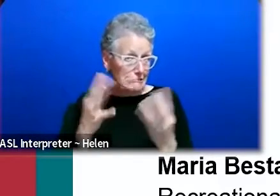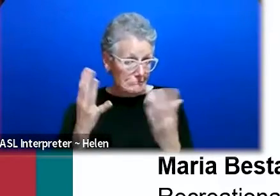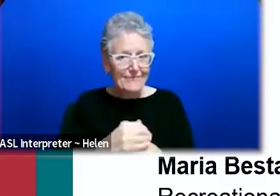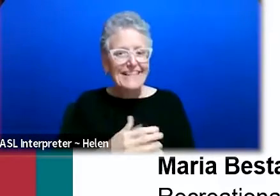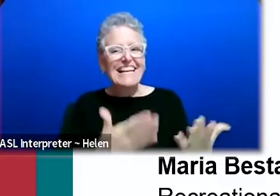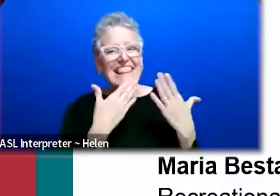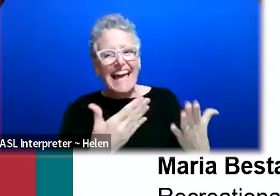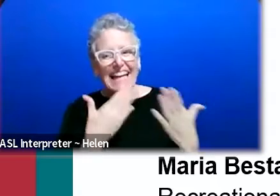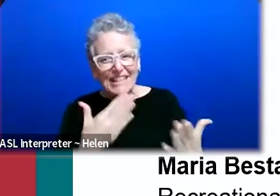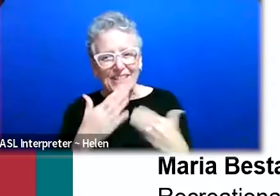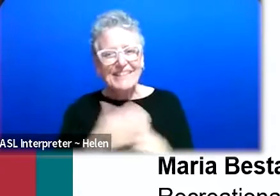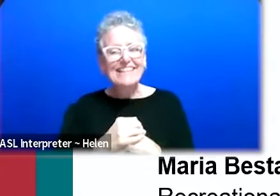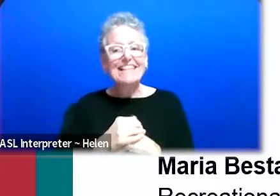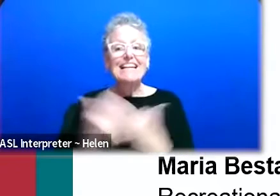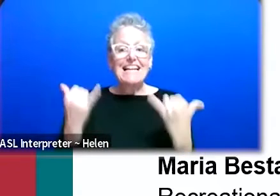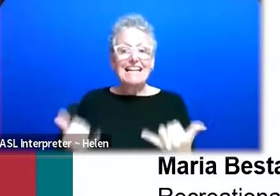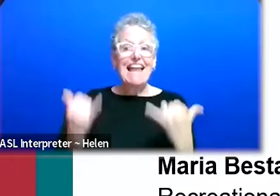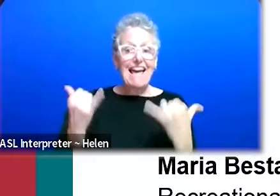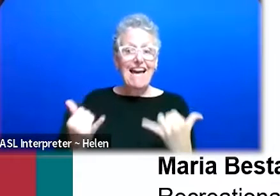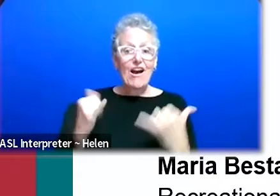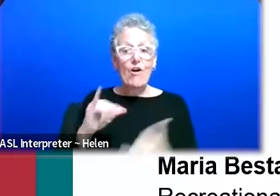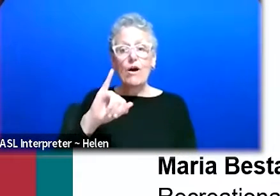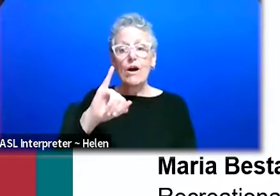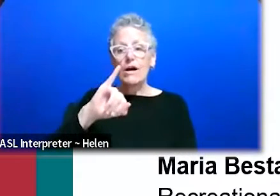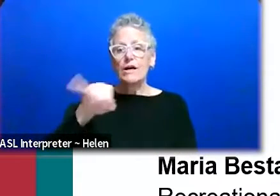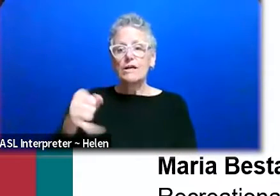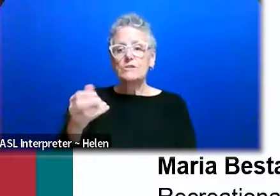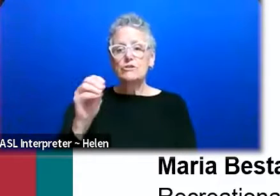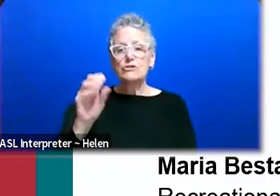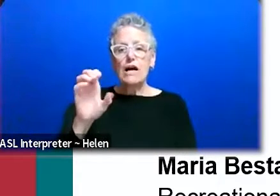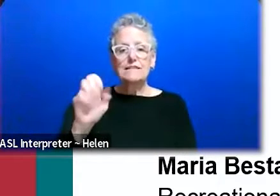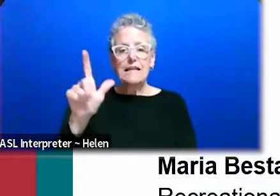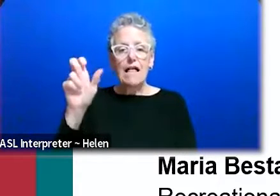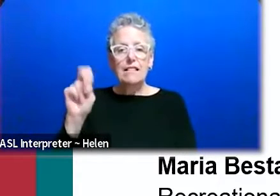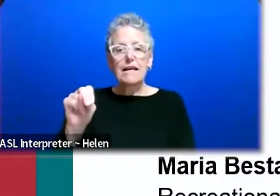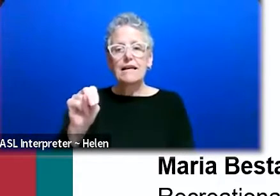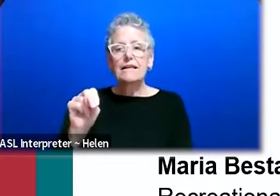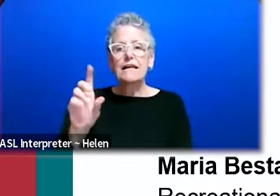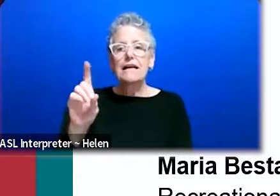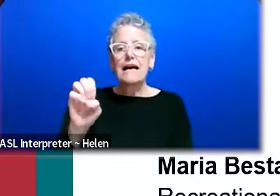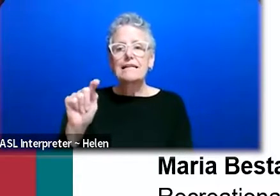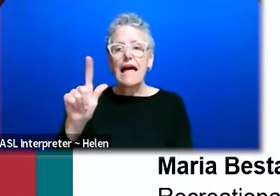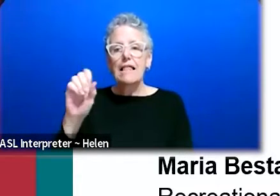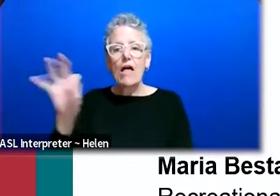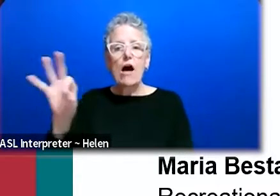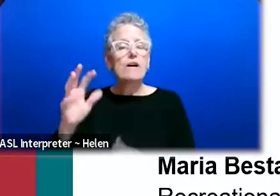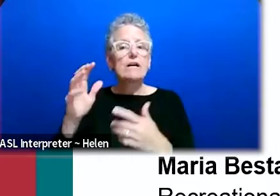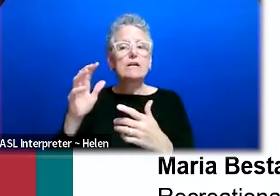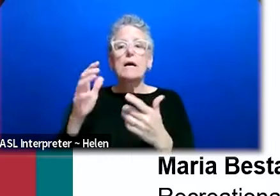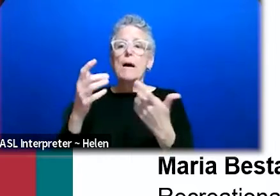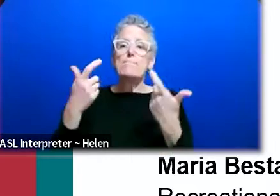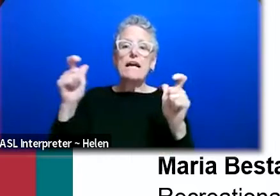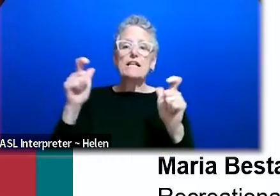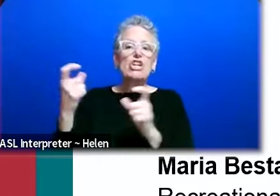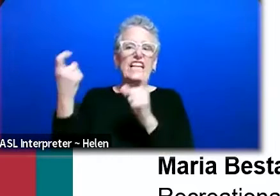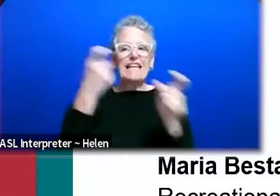Thank you. And now Jocelyn Dettloff, she's a major gifts director at Mary Free Bed Foundation and also